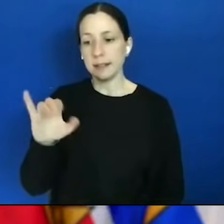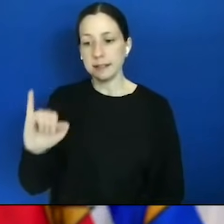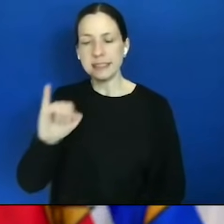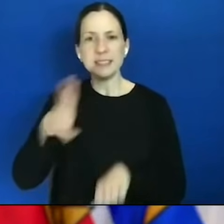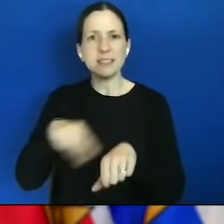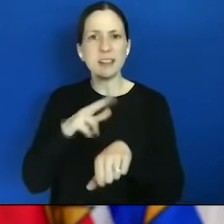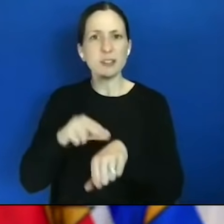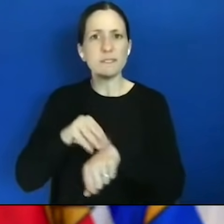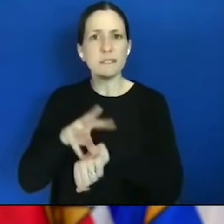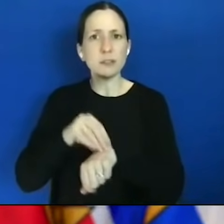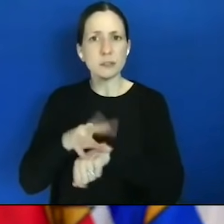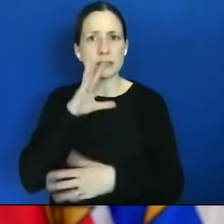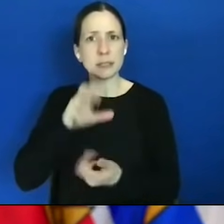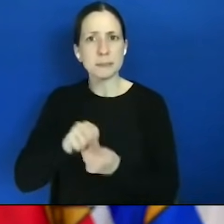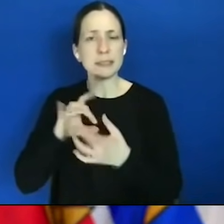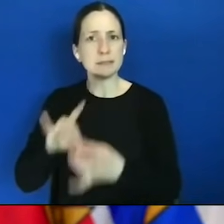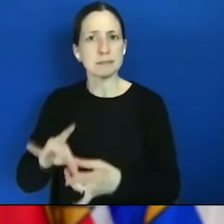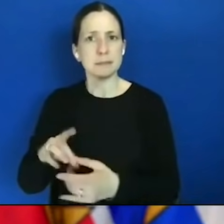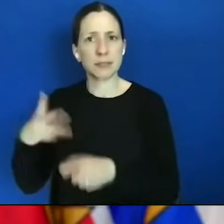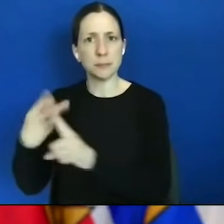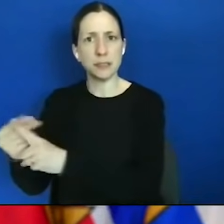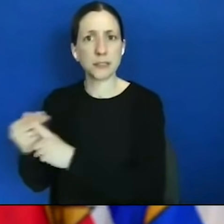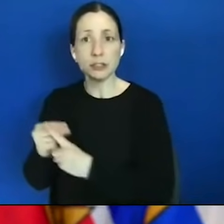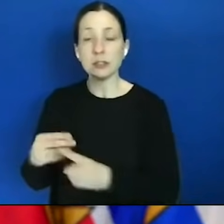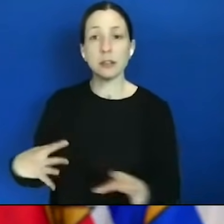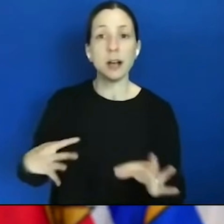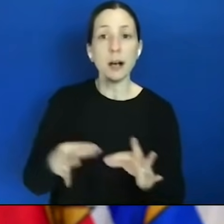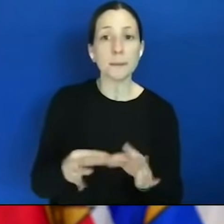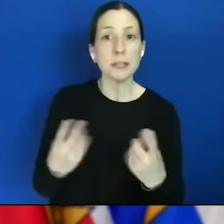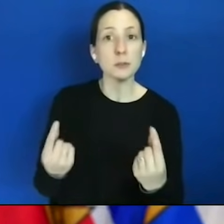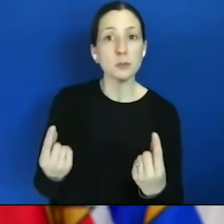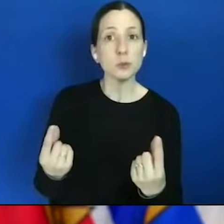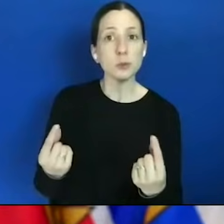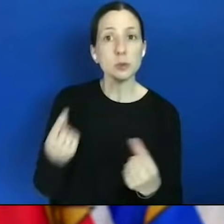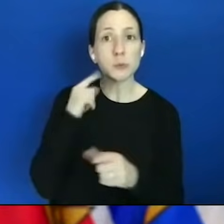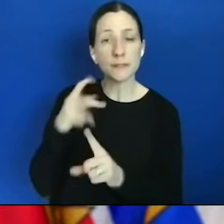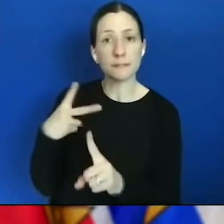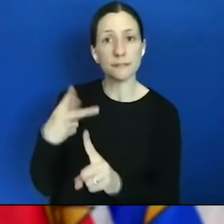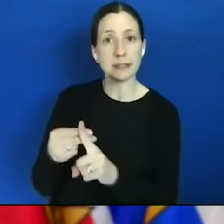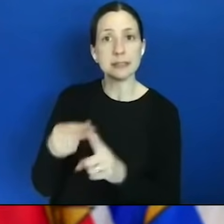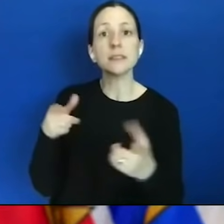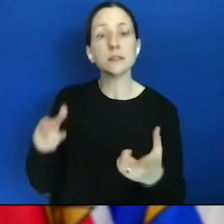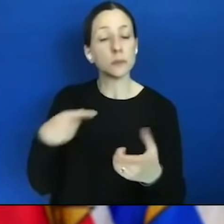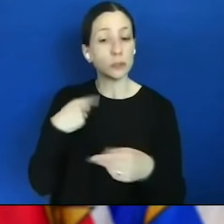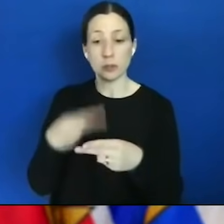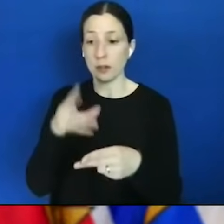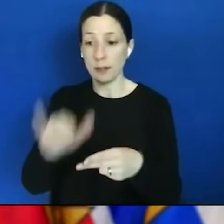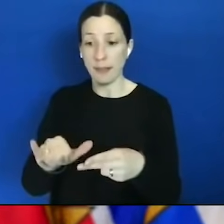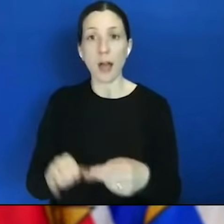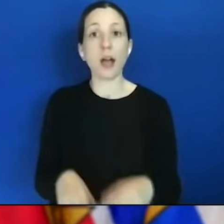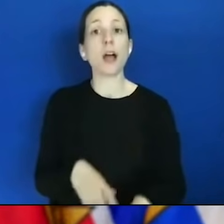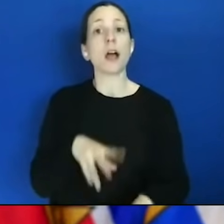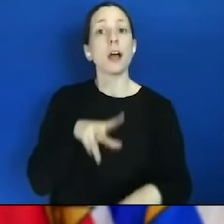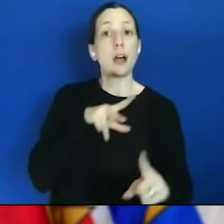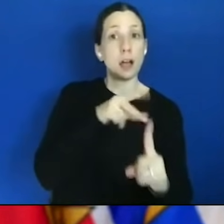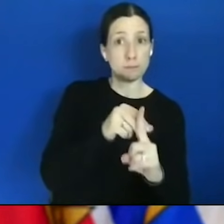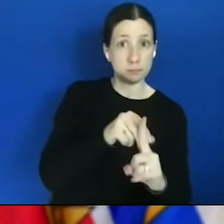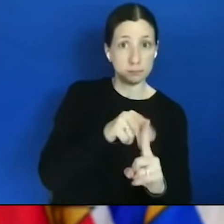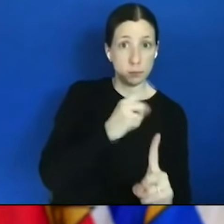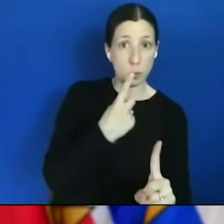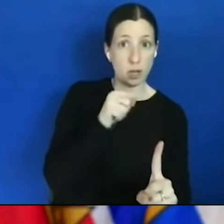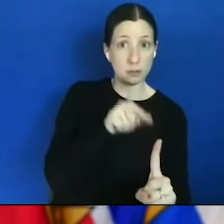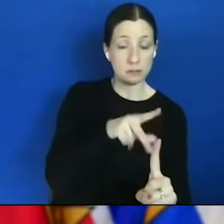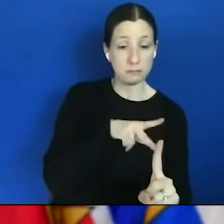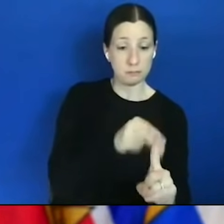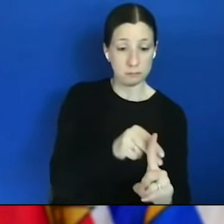provided updated guidance based on evidence from around the world on what we call vaccine interchangeability, which means having